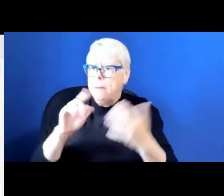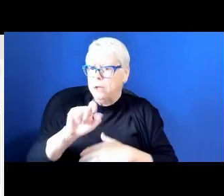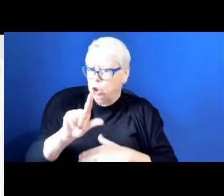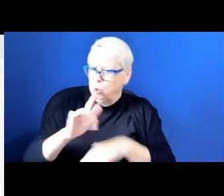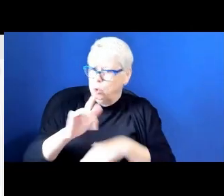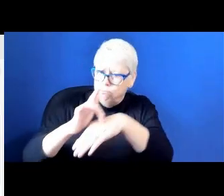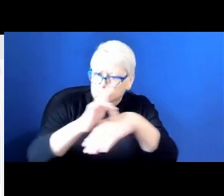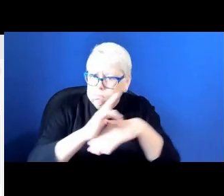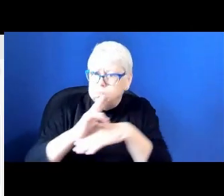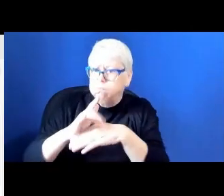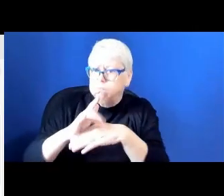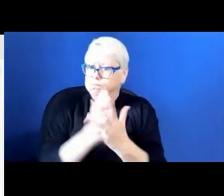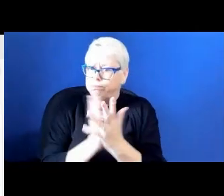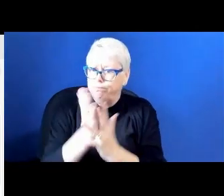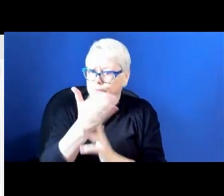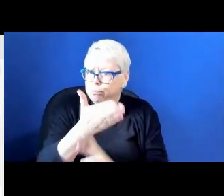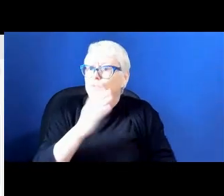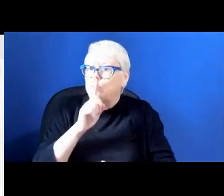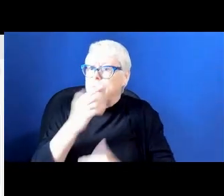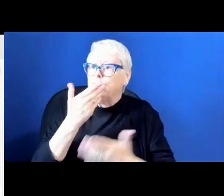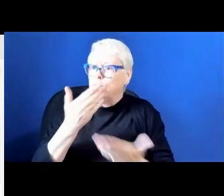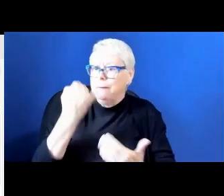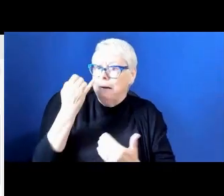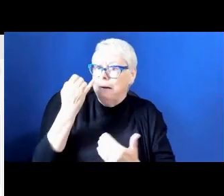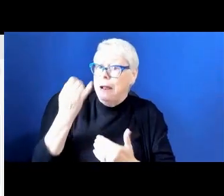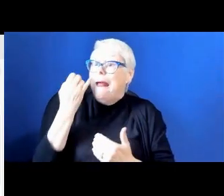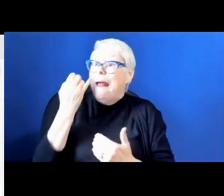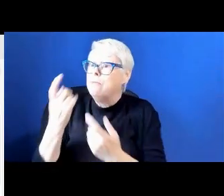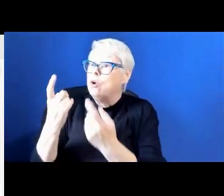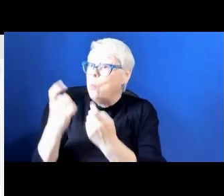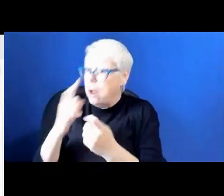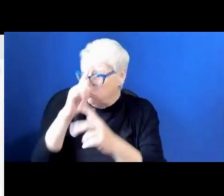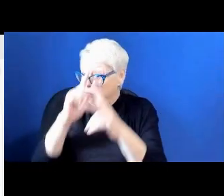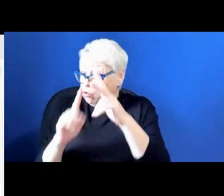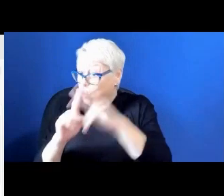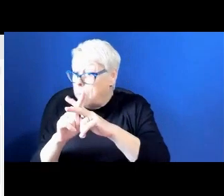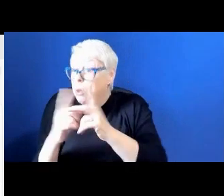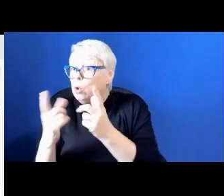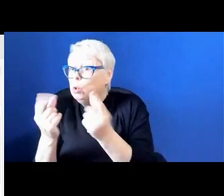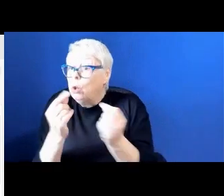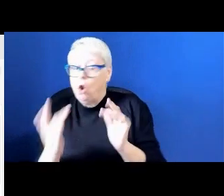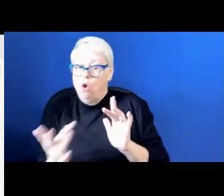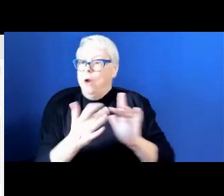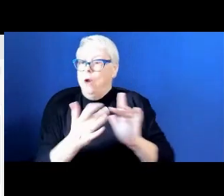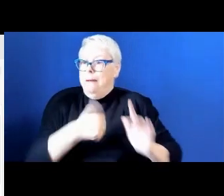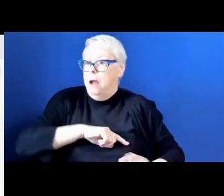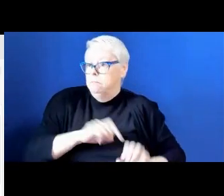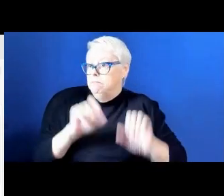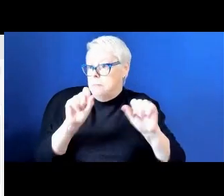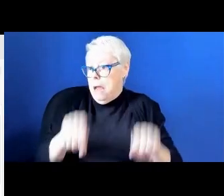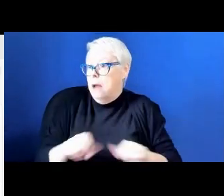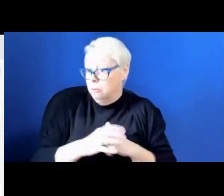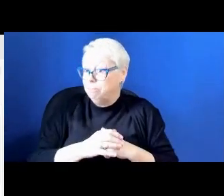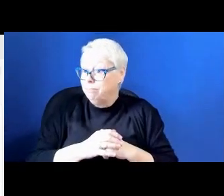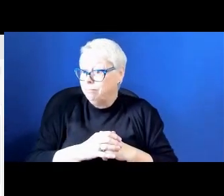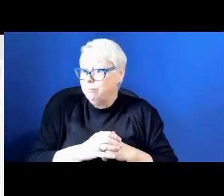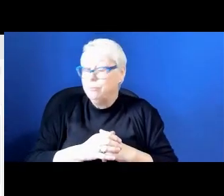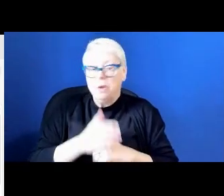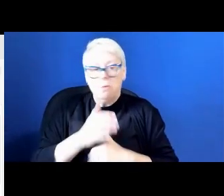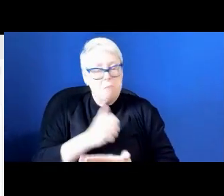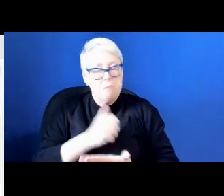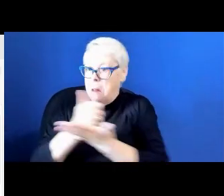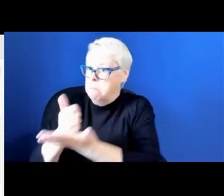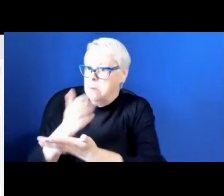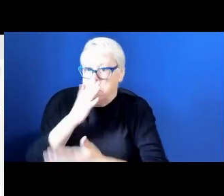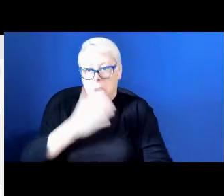and reach out to us with any questions on the navigation of this tool if you will have, and we would be more than